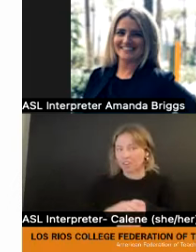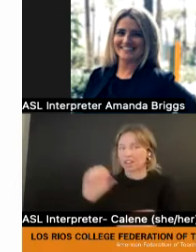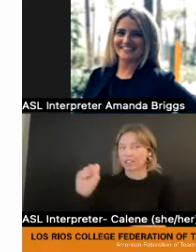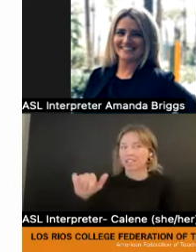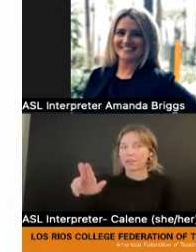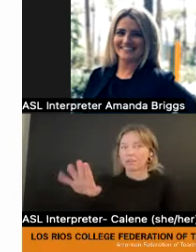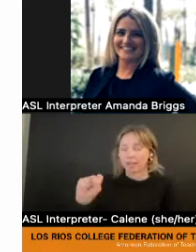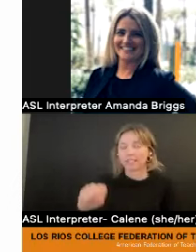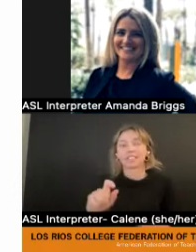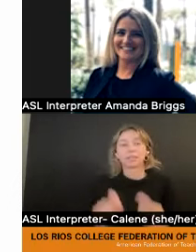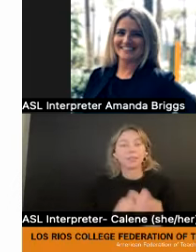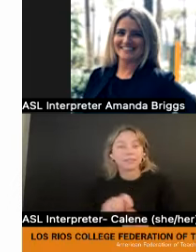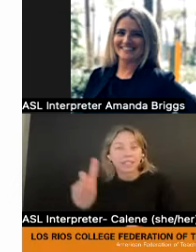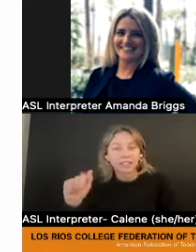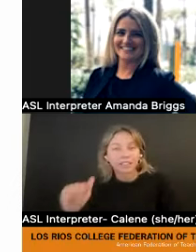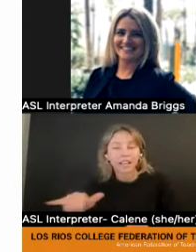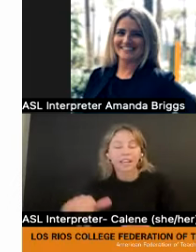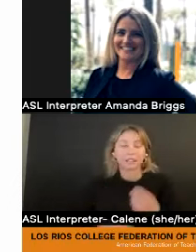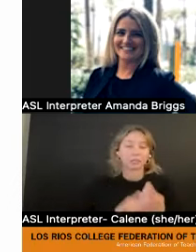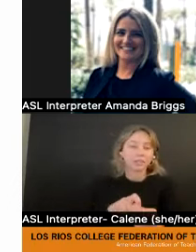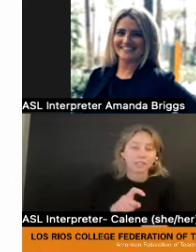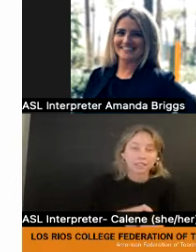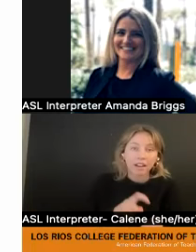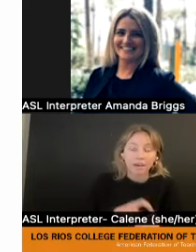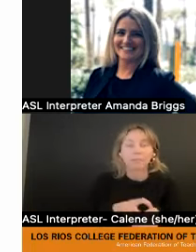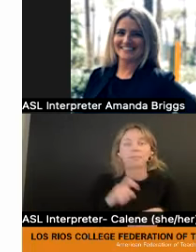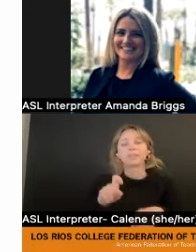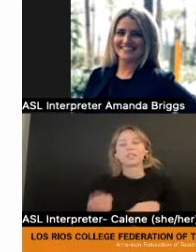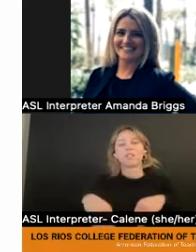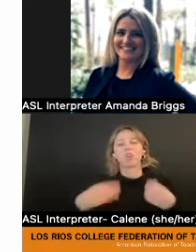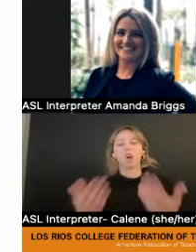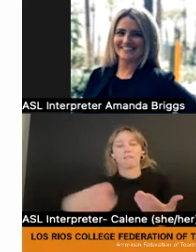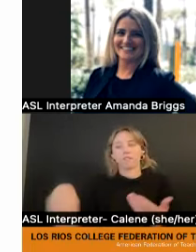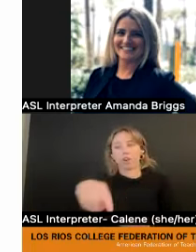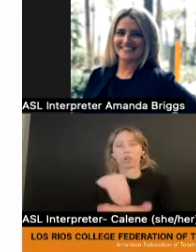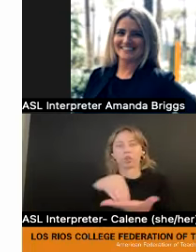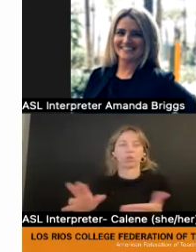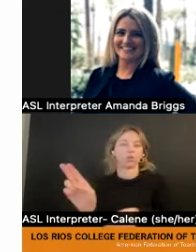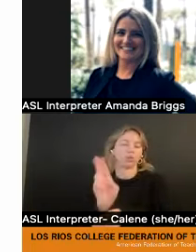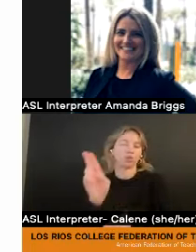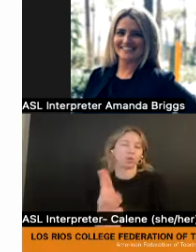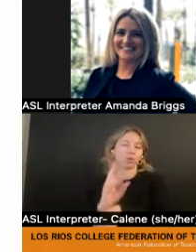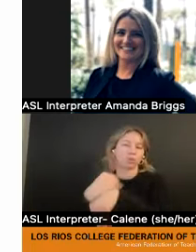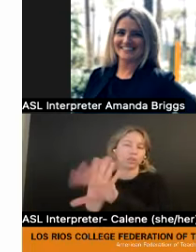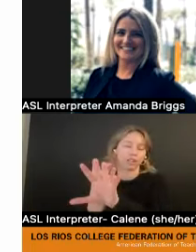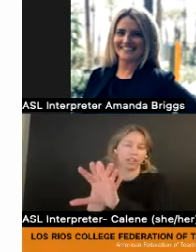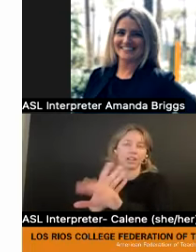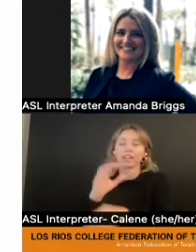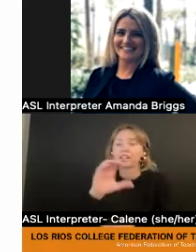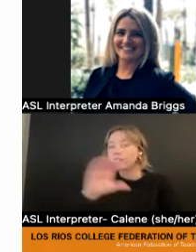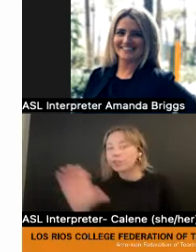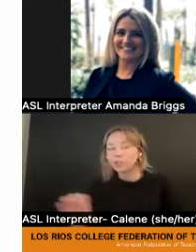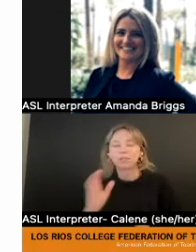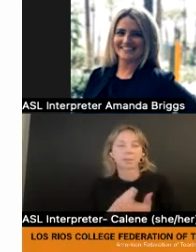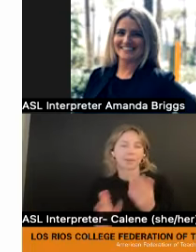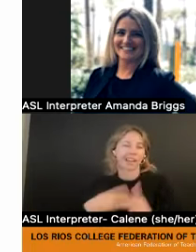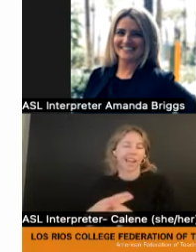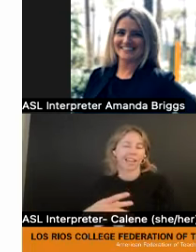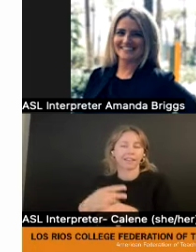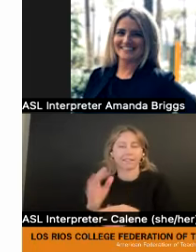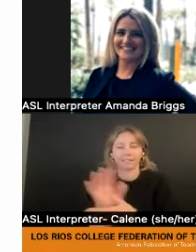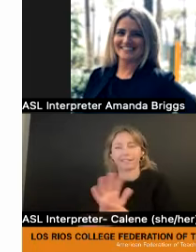specific, but you must offer students opportunity to use a video conferencing system such as Zoom, but you can also